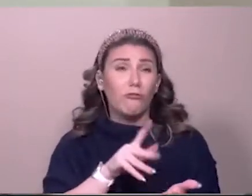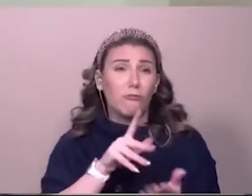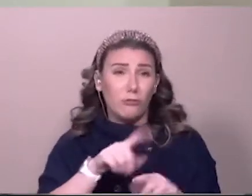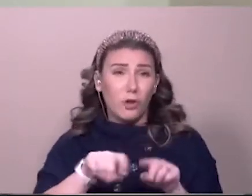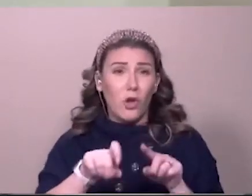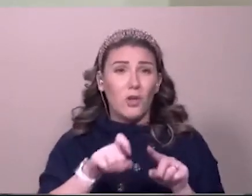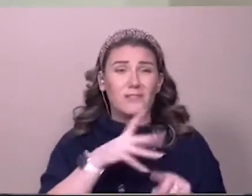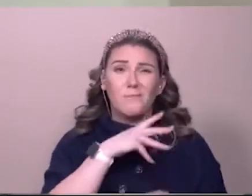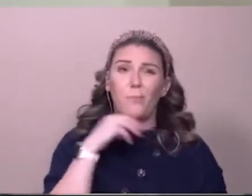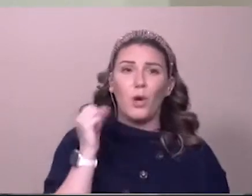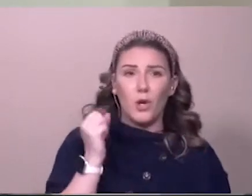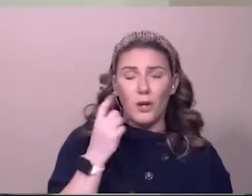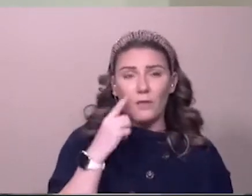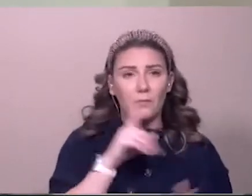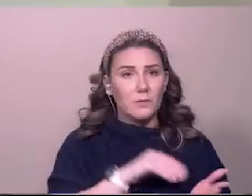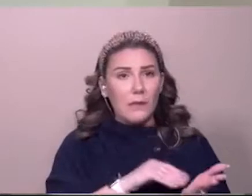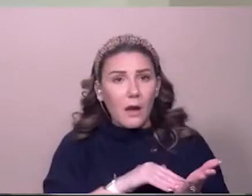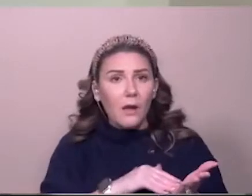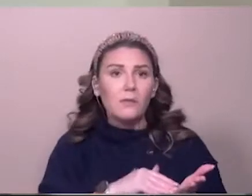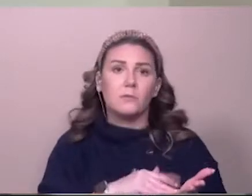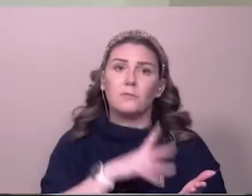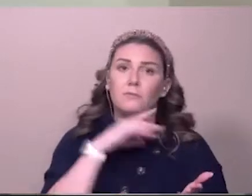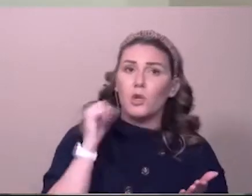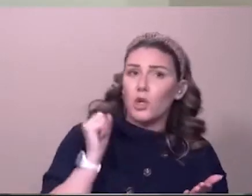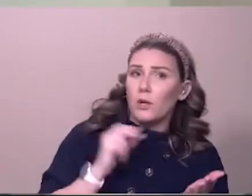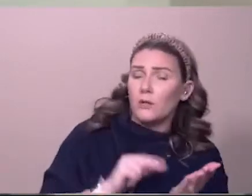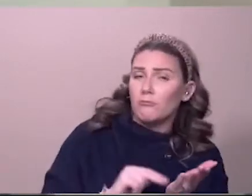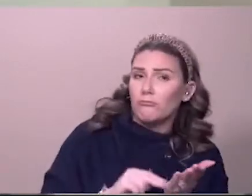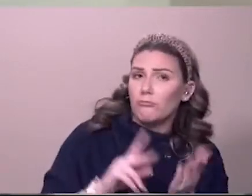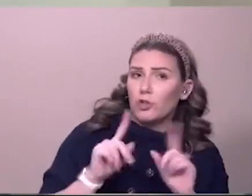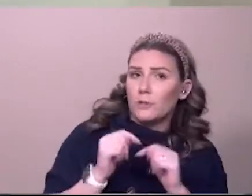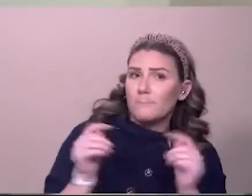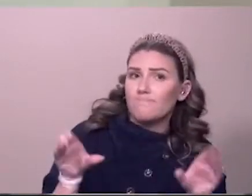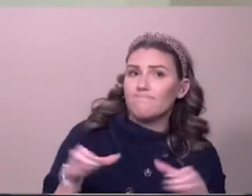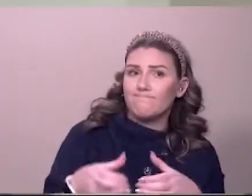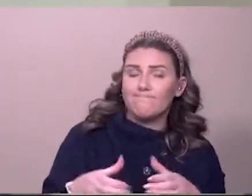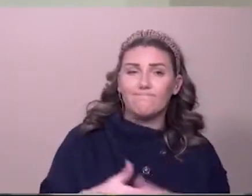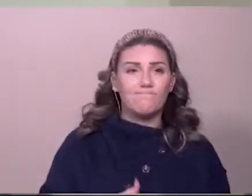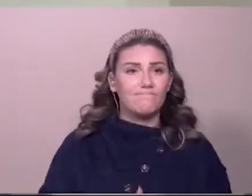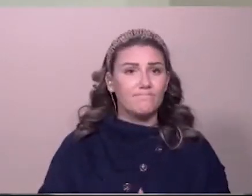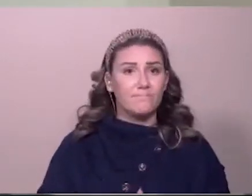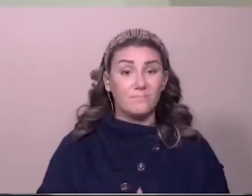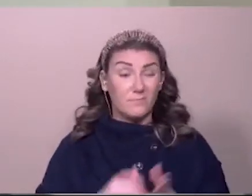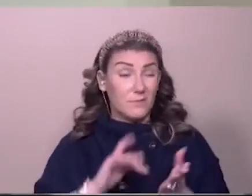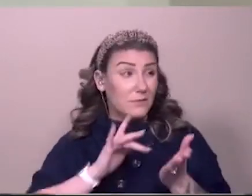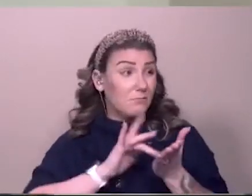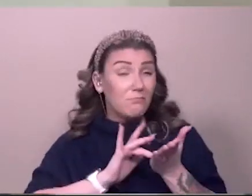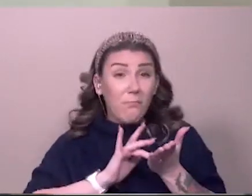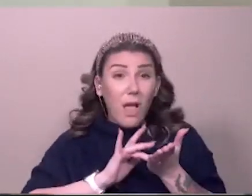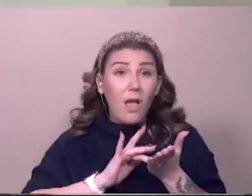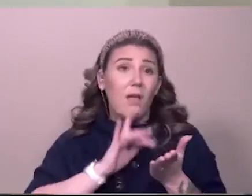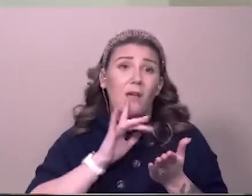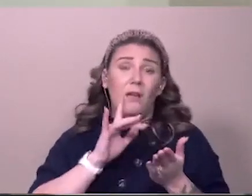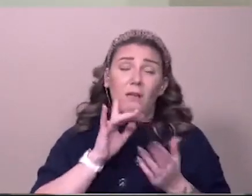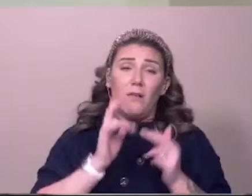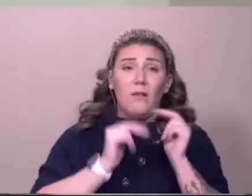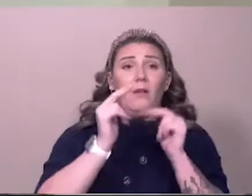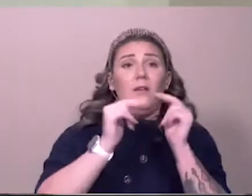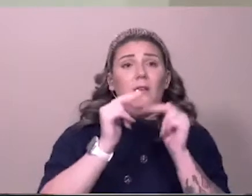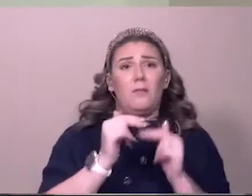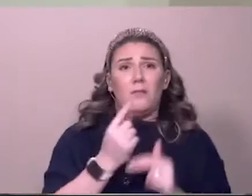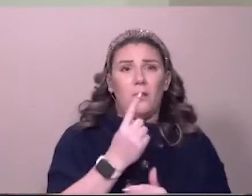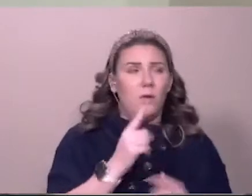for physicians, burnout for the nursing team. On the medical floors, when they're at 1 to 5 patients and they